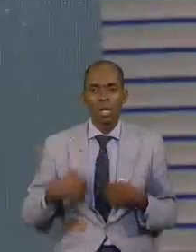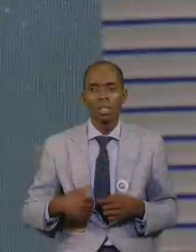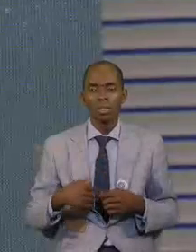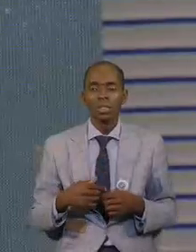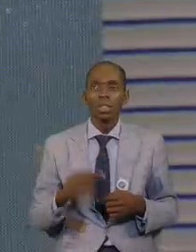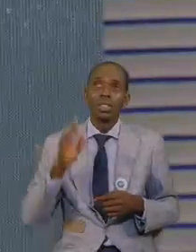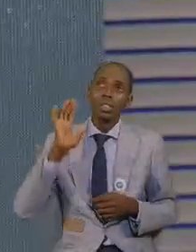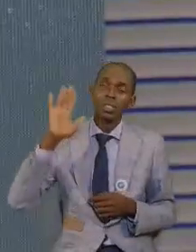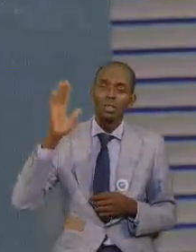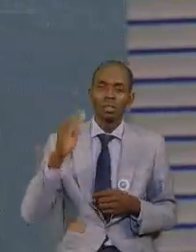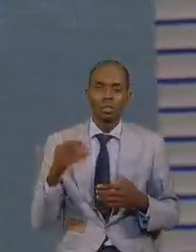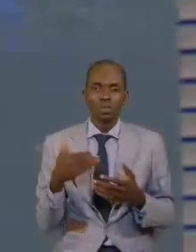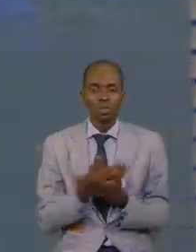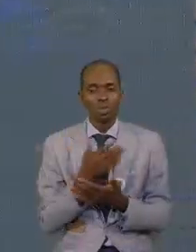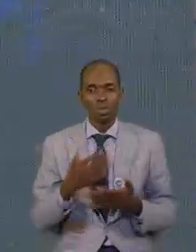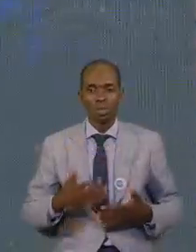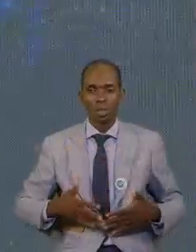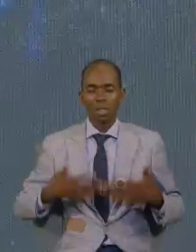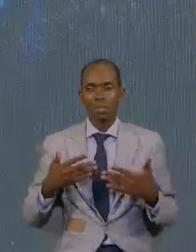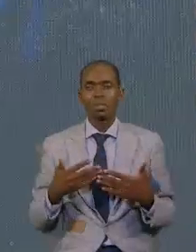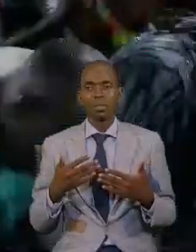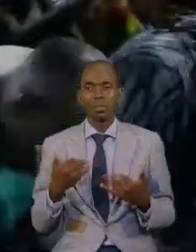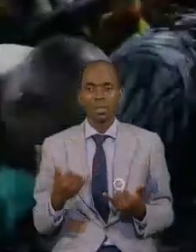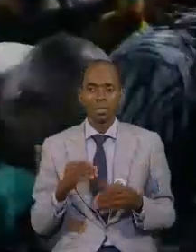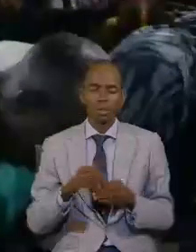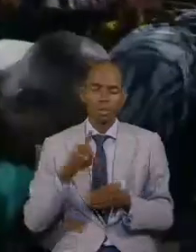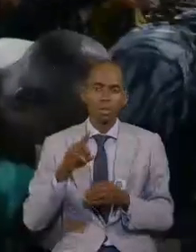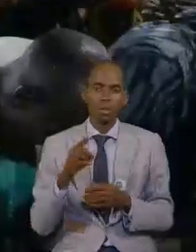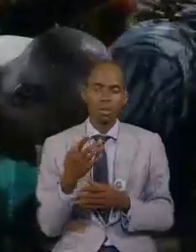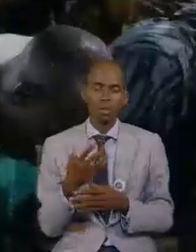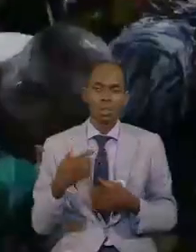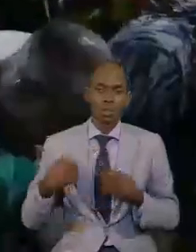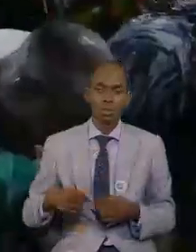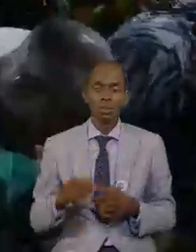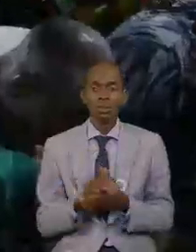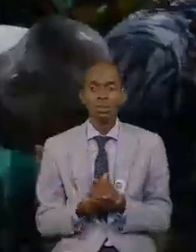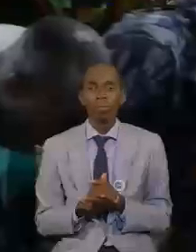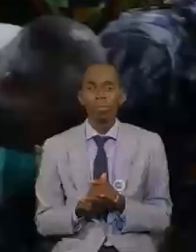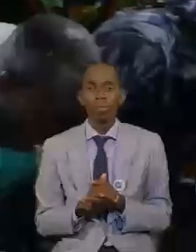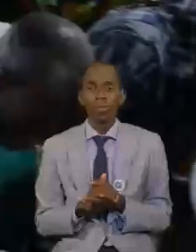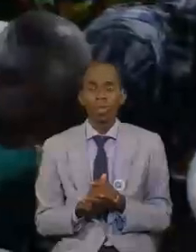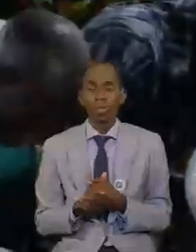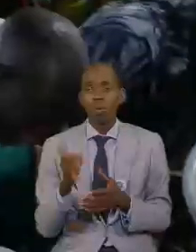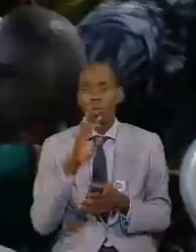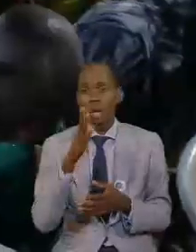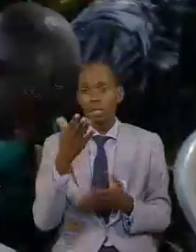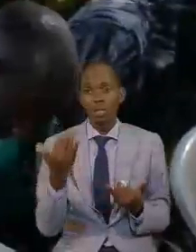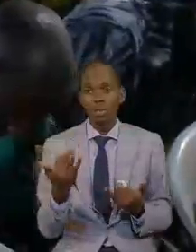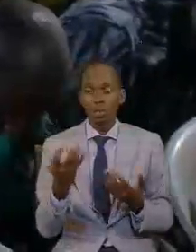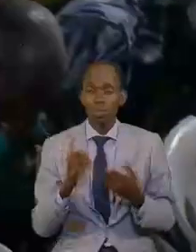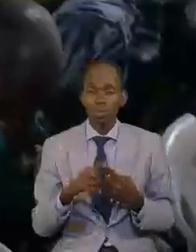life. Raise up that hand. Over the radio, the